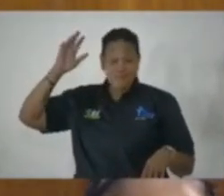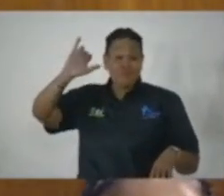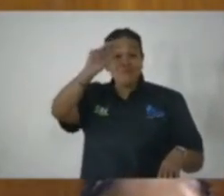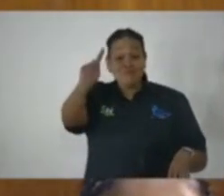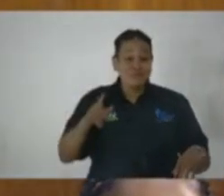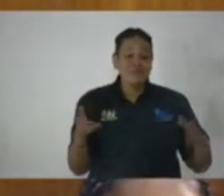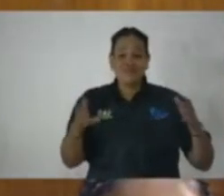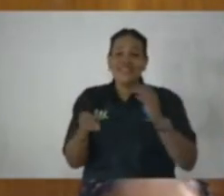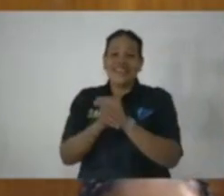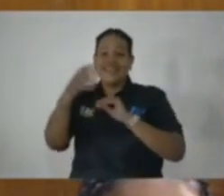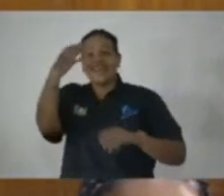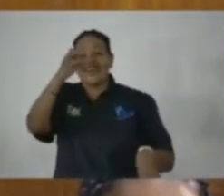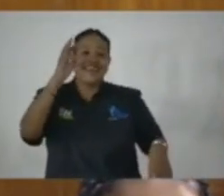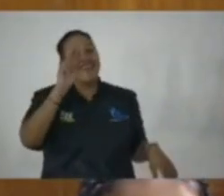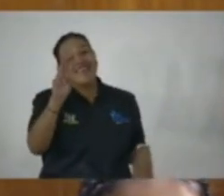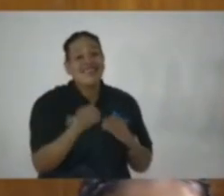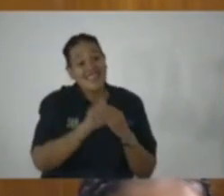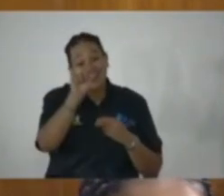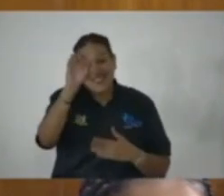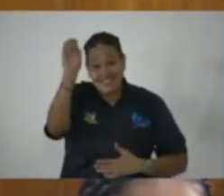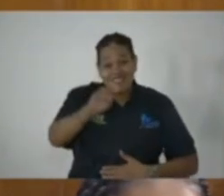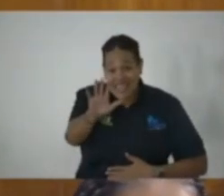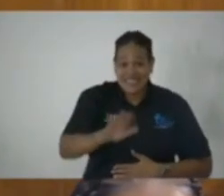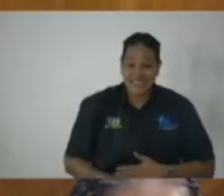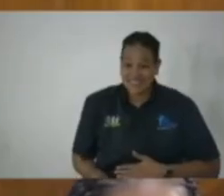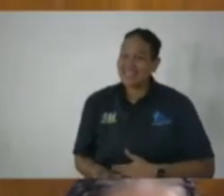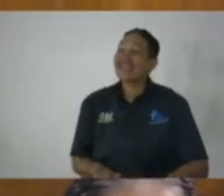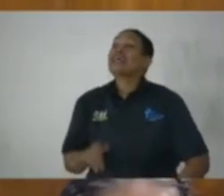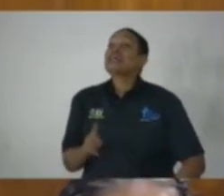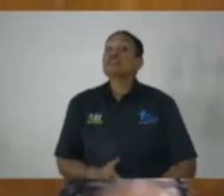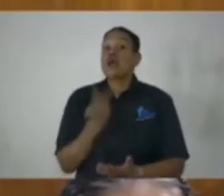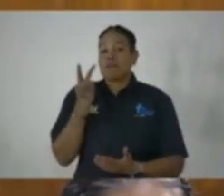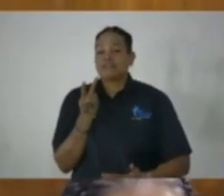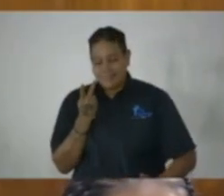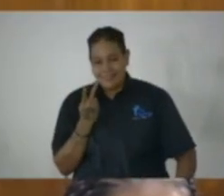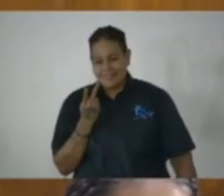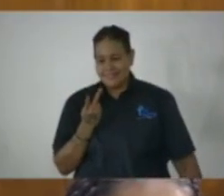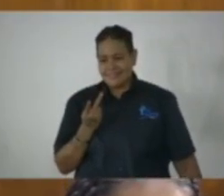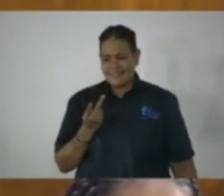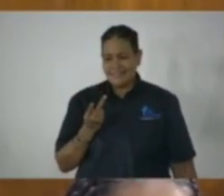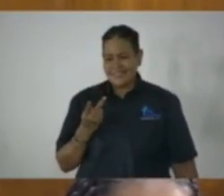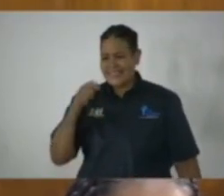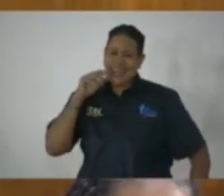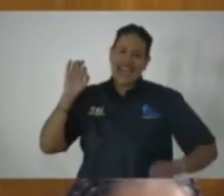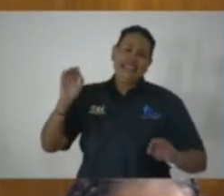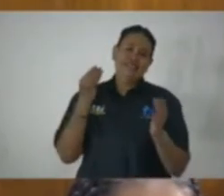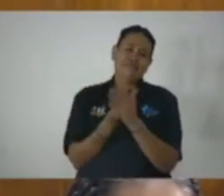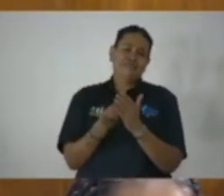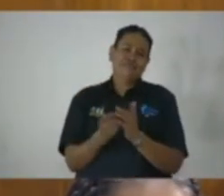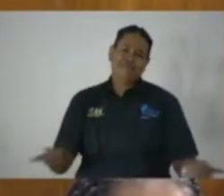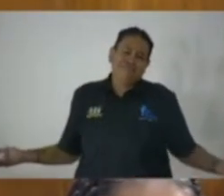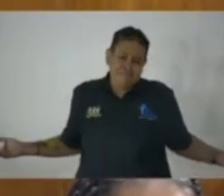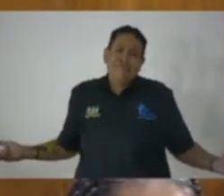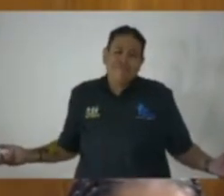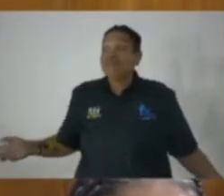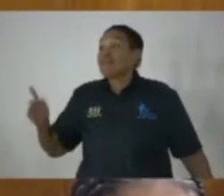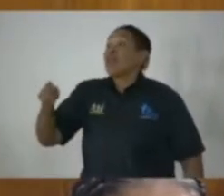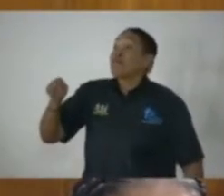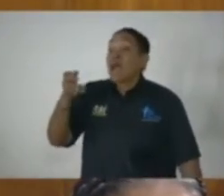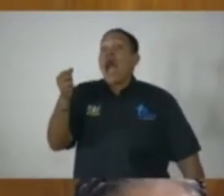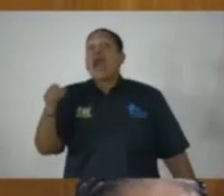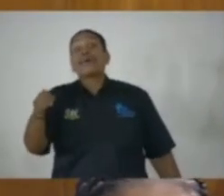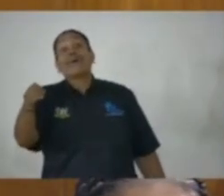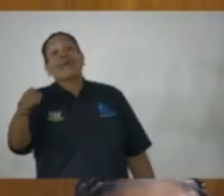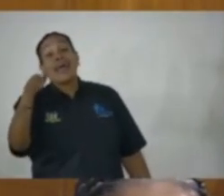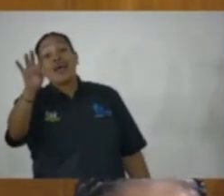got it in 1962 at 20%. They doubled it. That's not excellent. Sharon, good morning. The PMP got